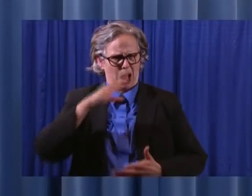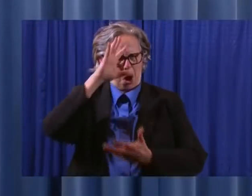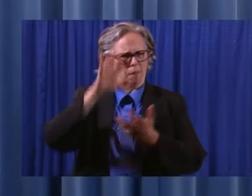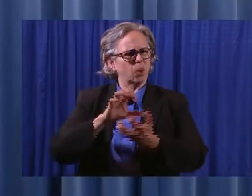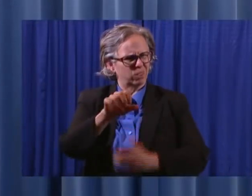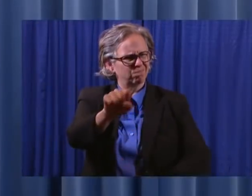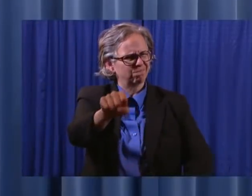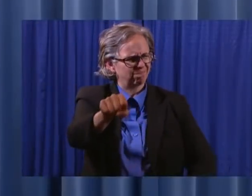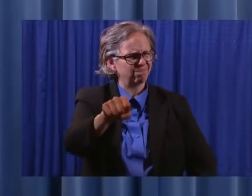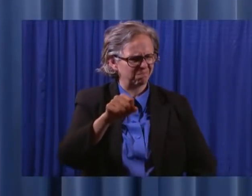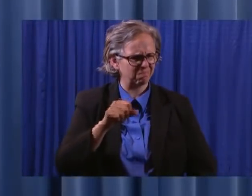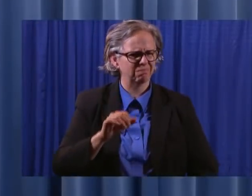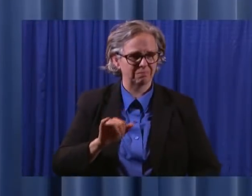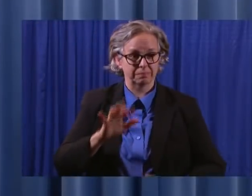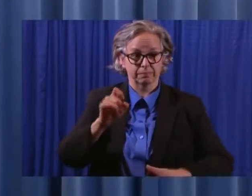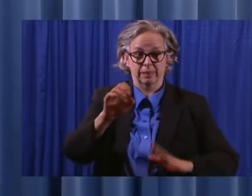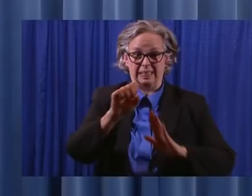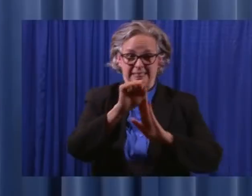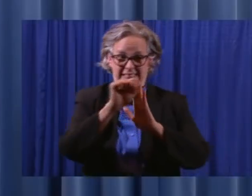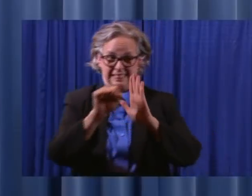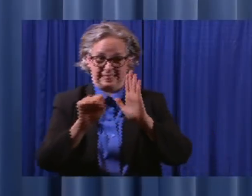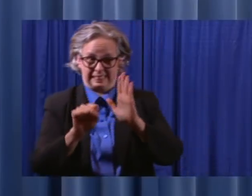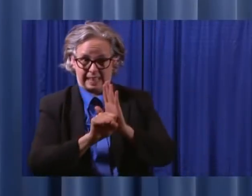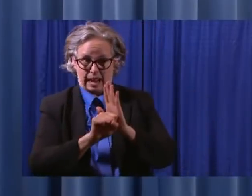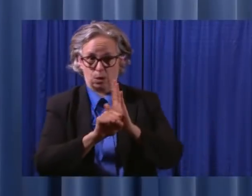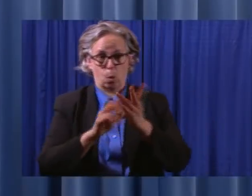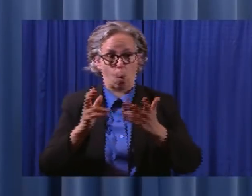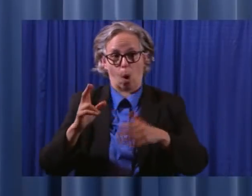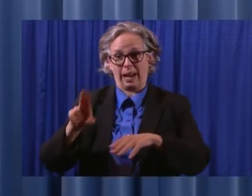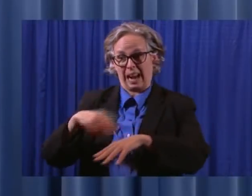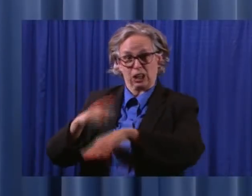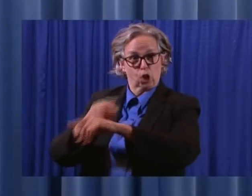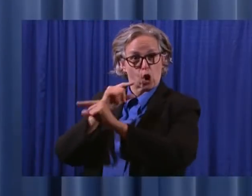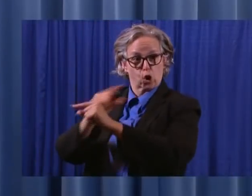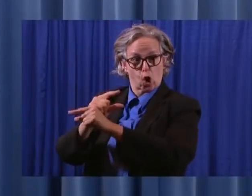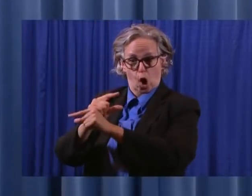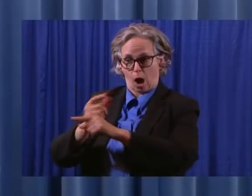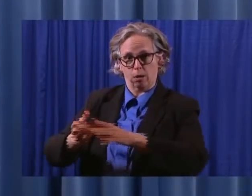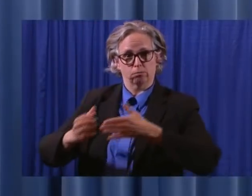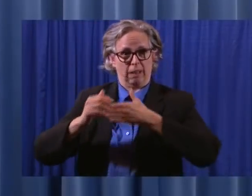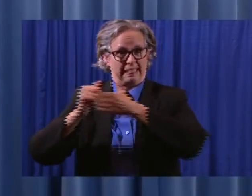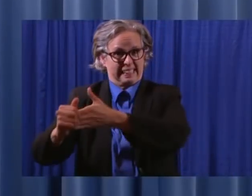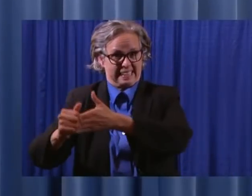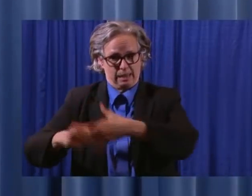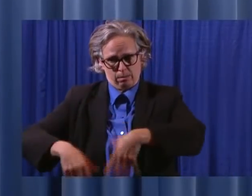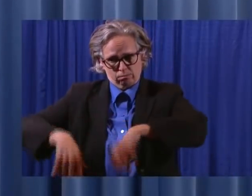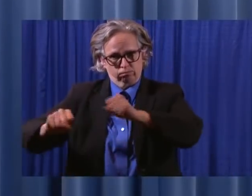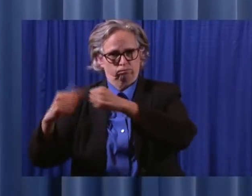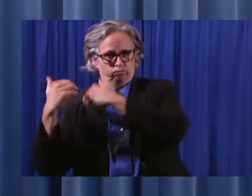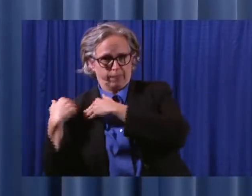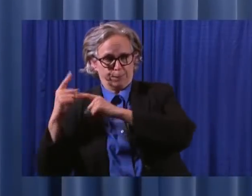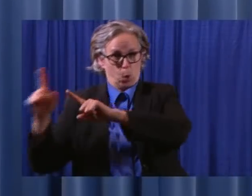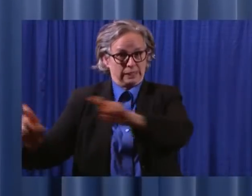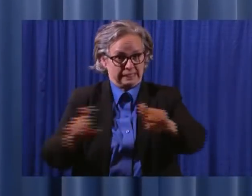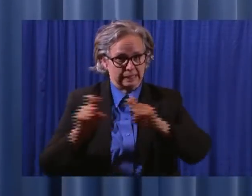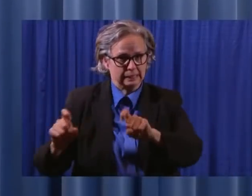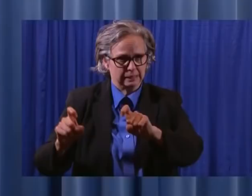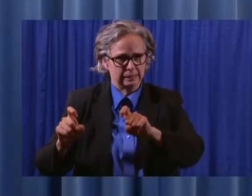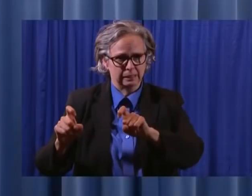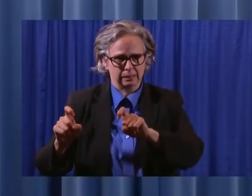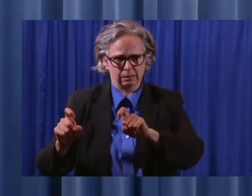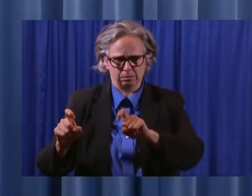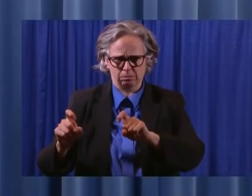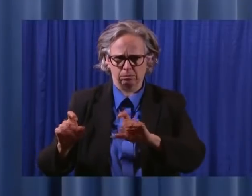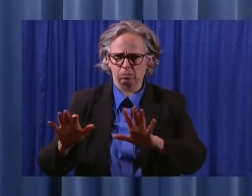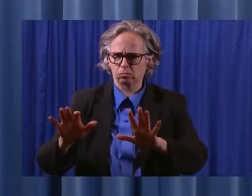testing, tests where our National Guard is out, are open to everyone. And I was not aware that we were requiring appointments. I will check on